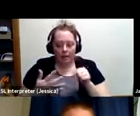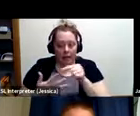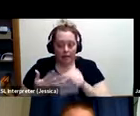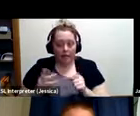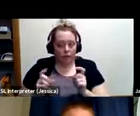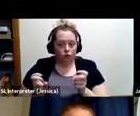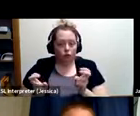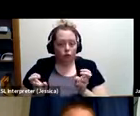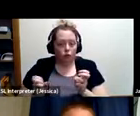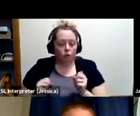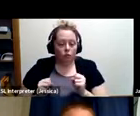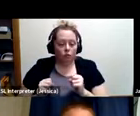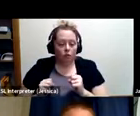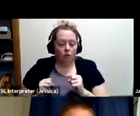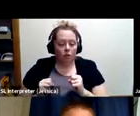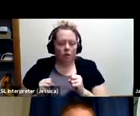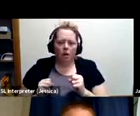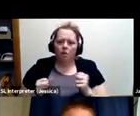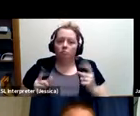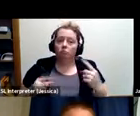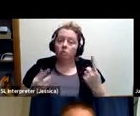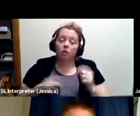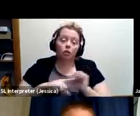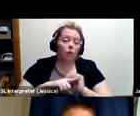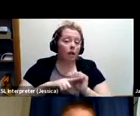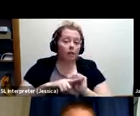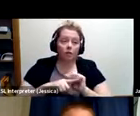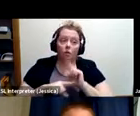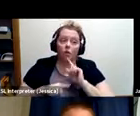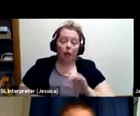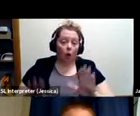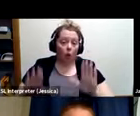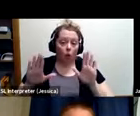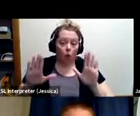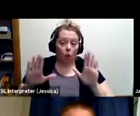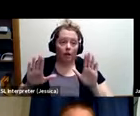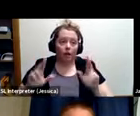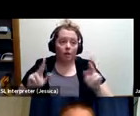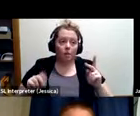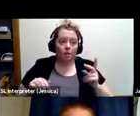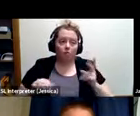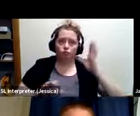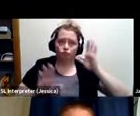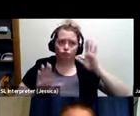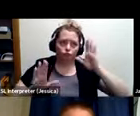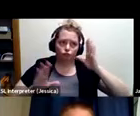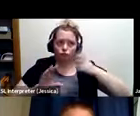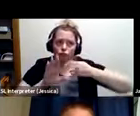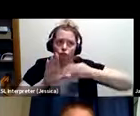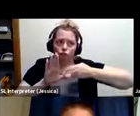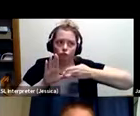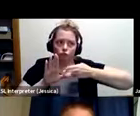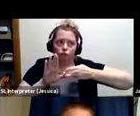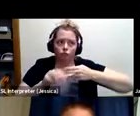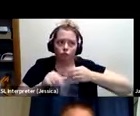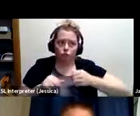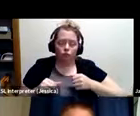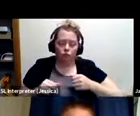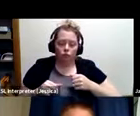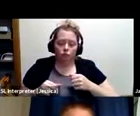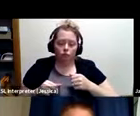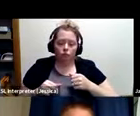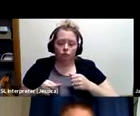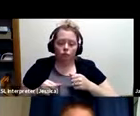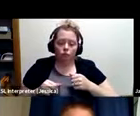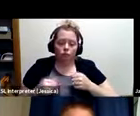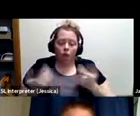And yeah, the trainings have been really great. They've been really participatory. So they gotten, I don't know, I